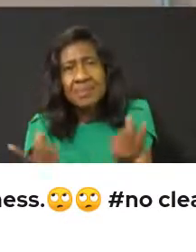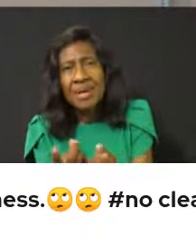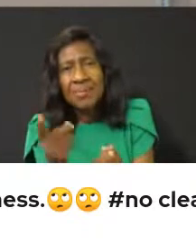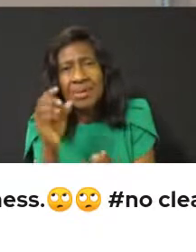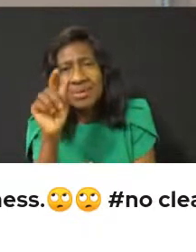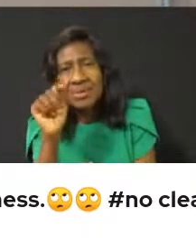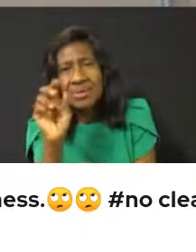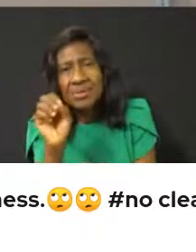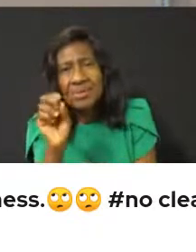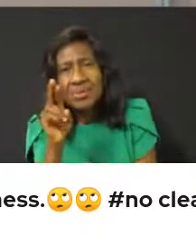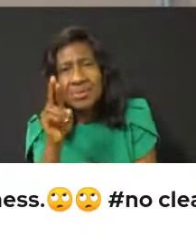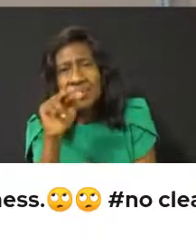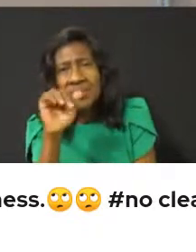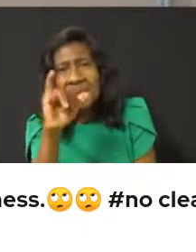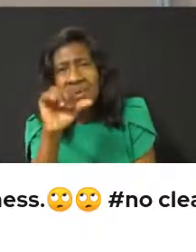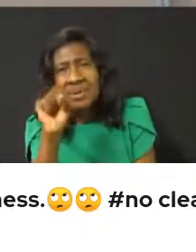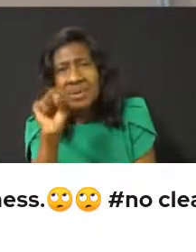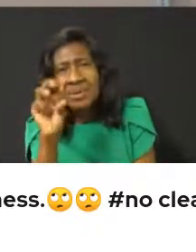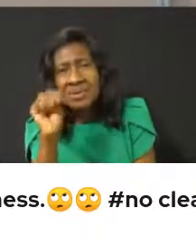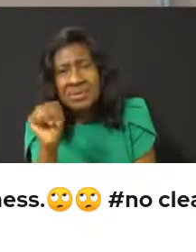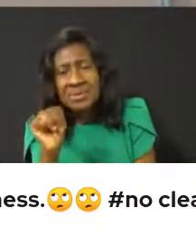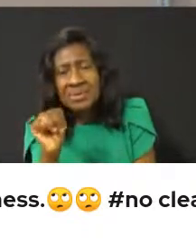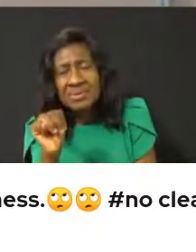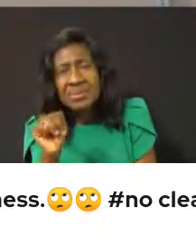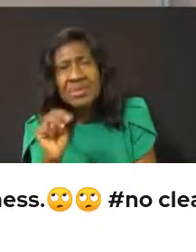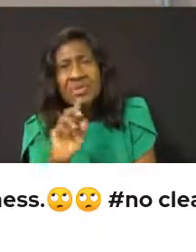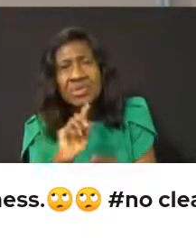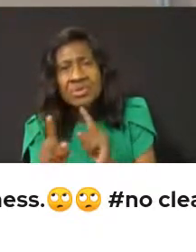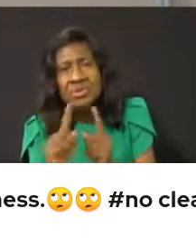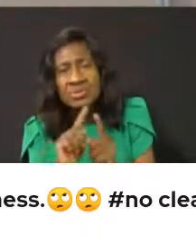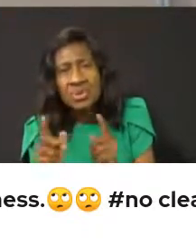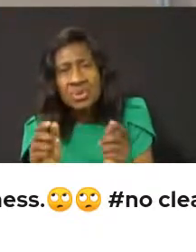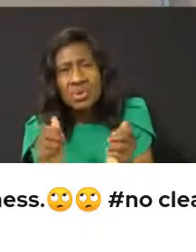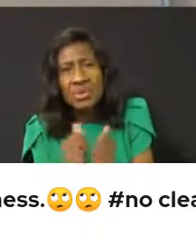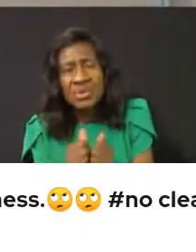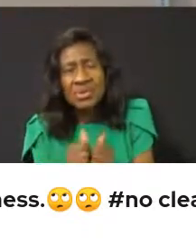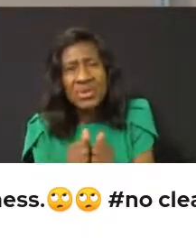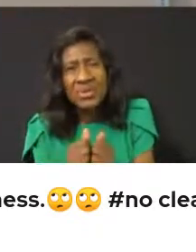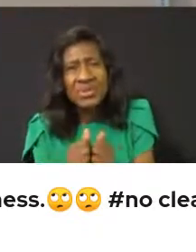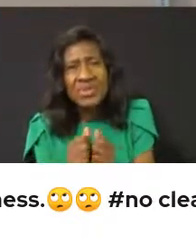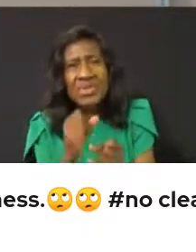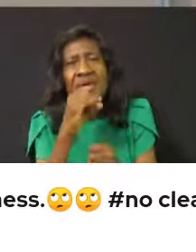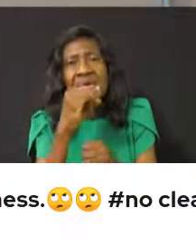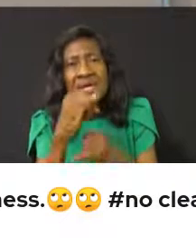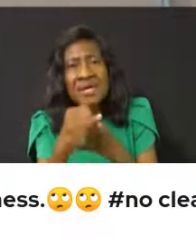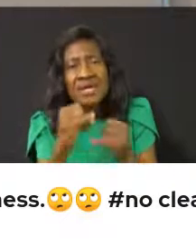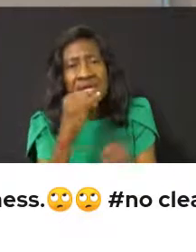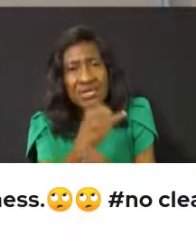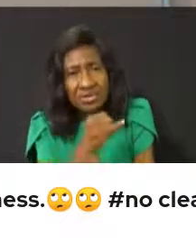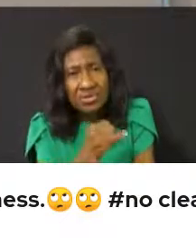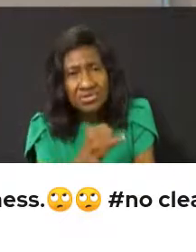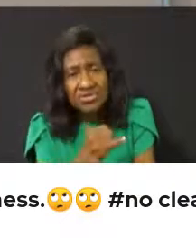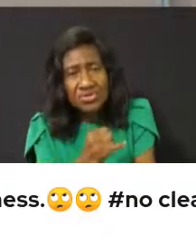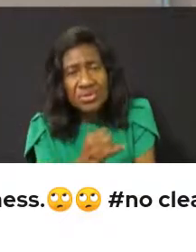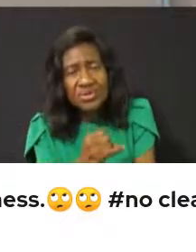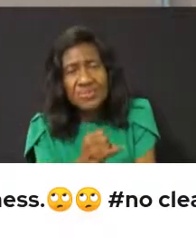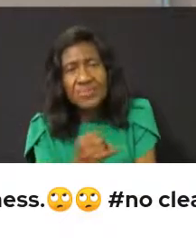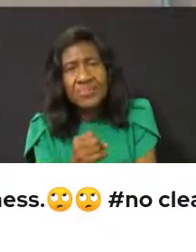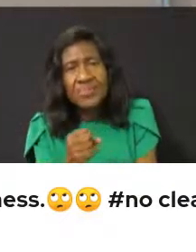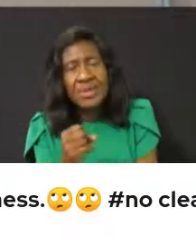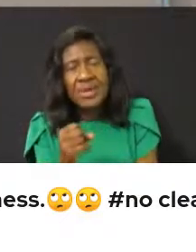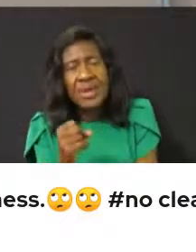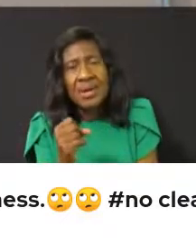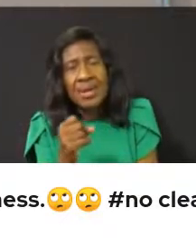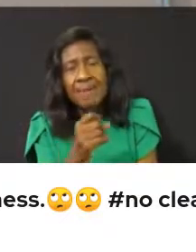going through an extensive consultation process with industry. We've met with them a couple of times now and ironing out all of these